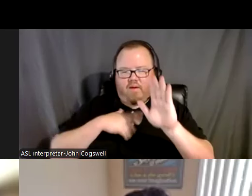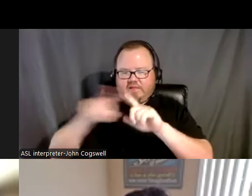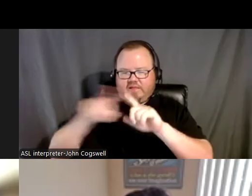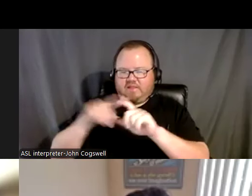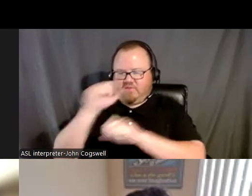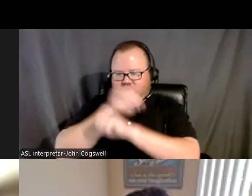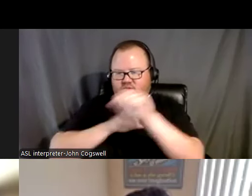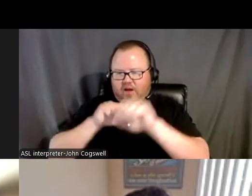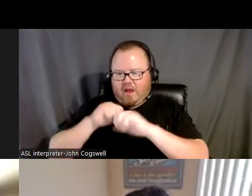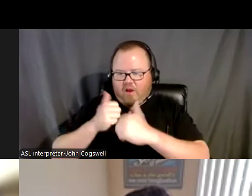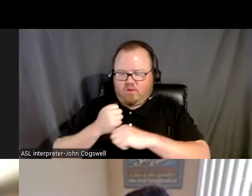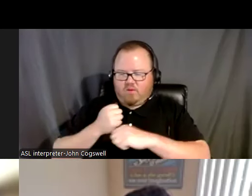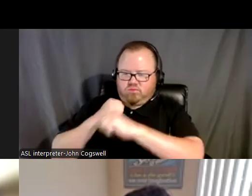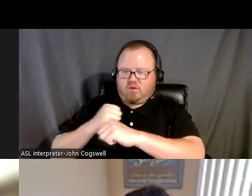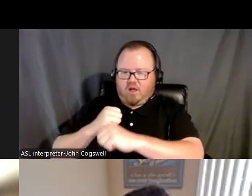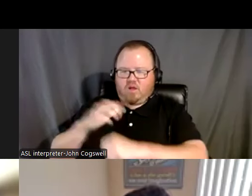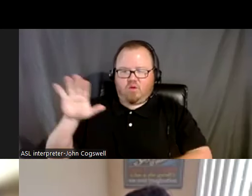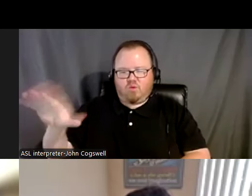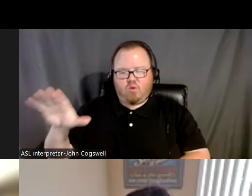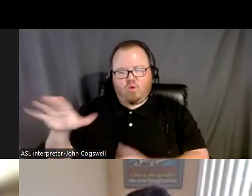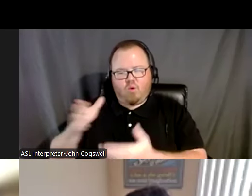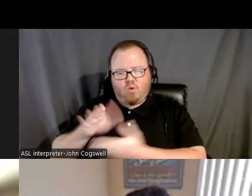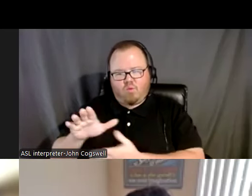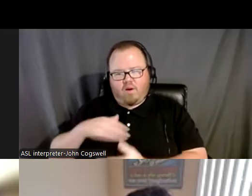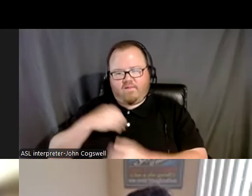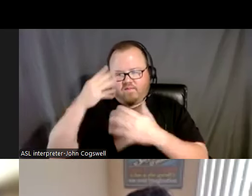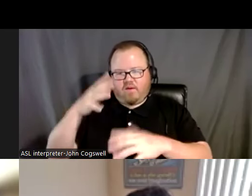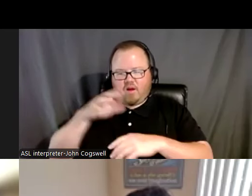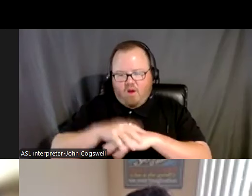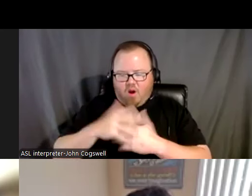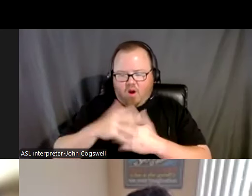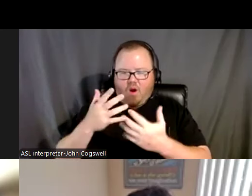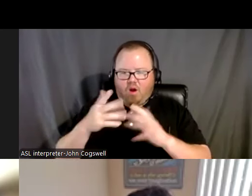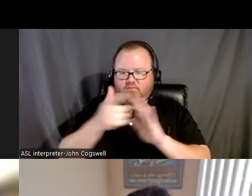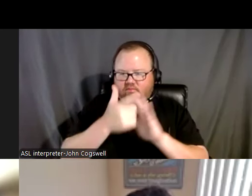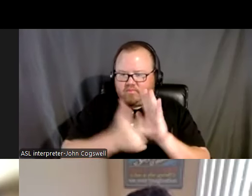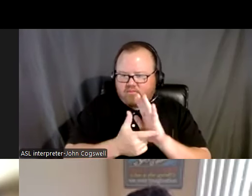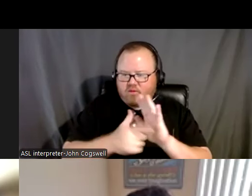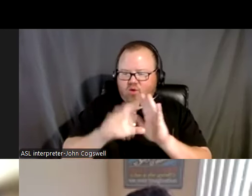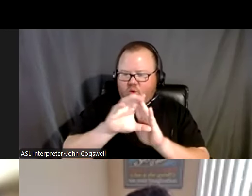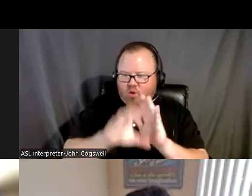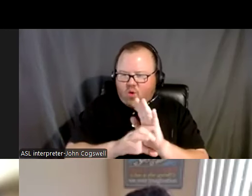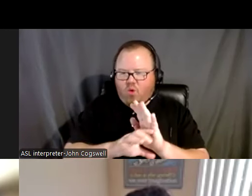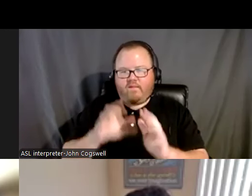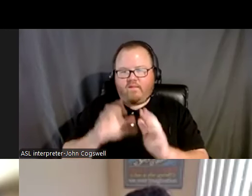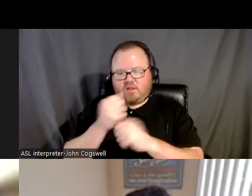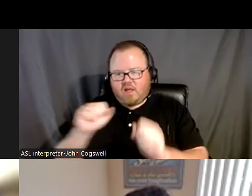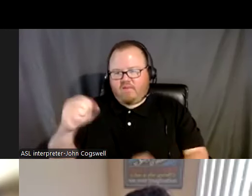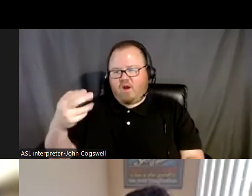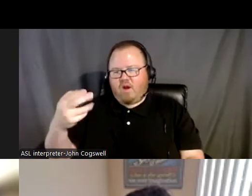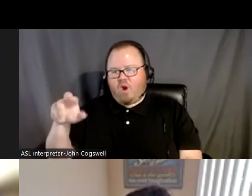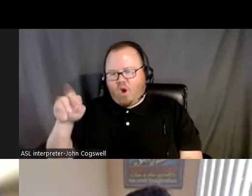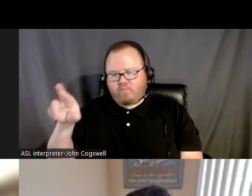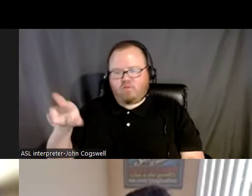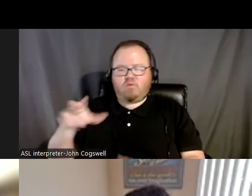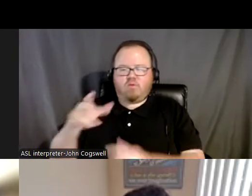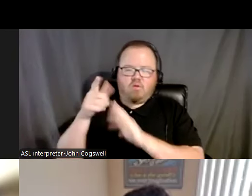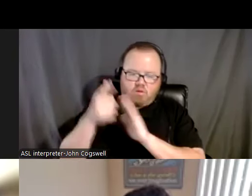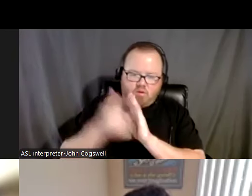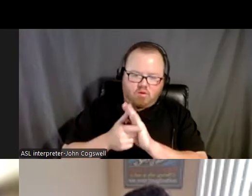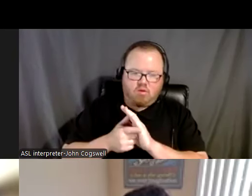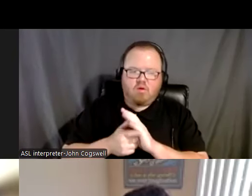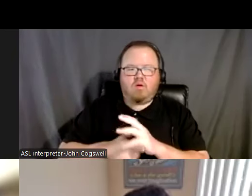protecting those rights. So we give them information on the penal code exemption for the safe harbor law. We do address, the possibility of storing it at a